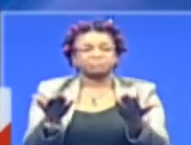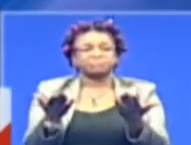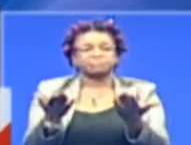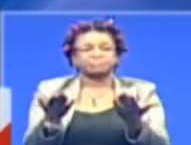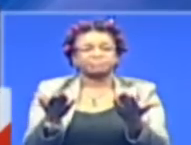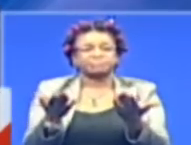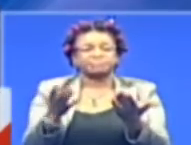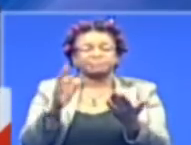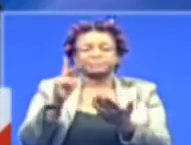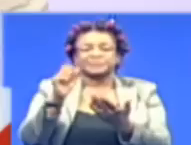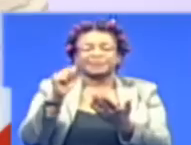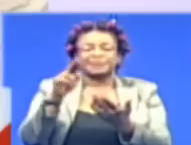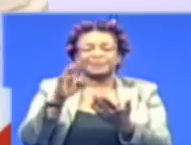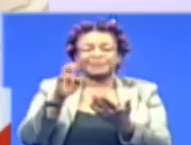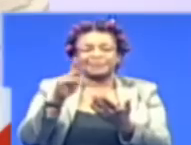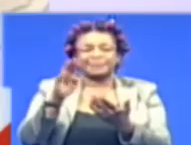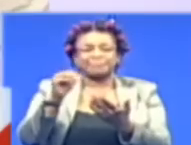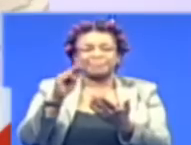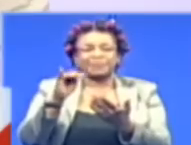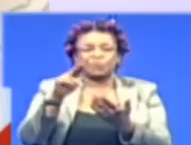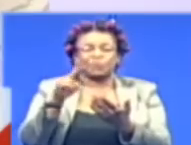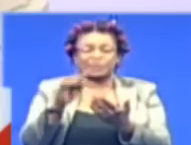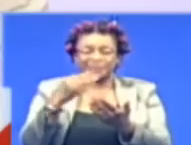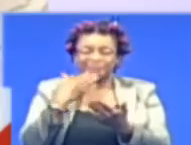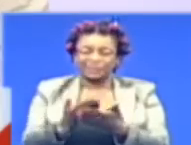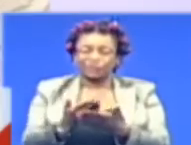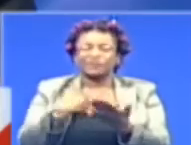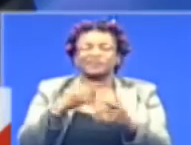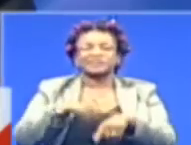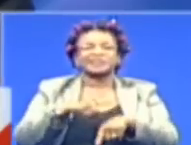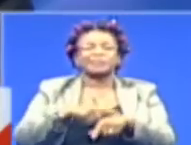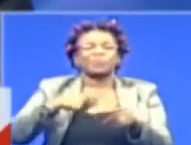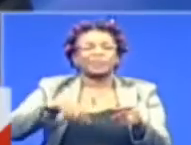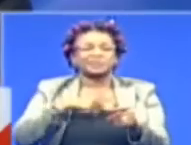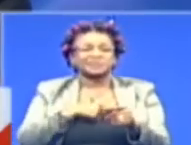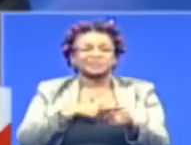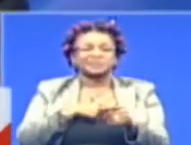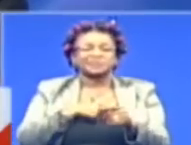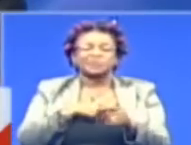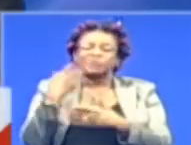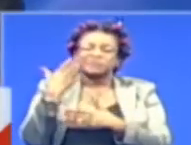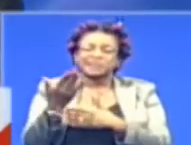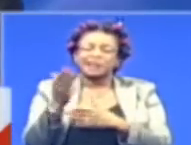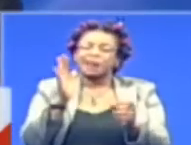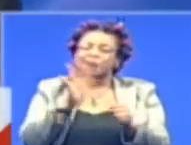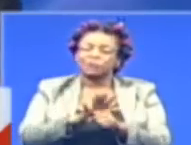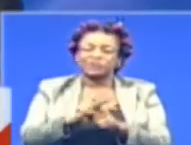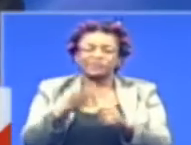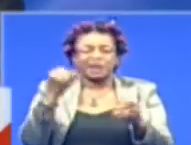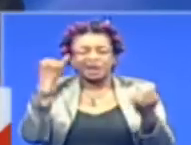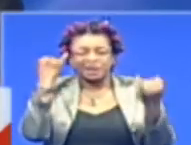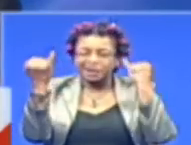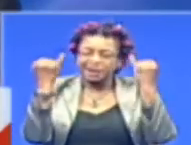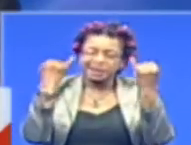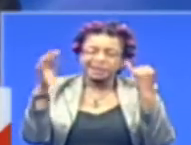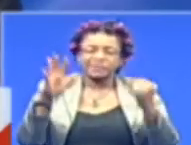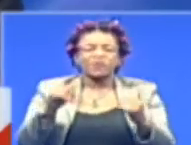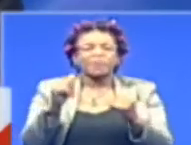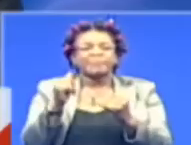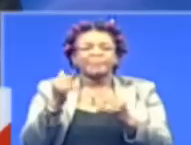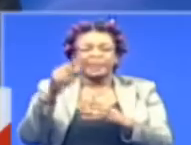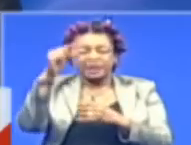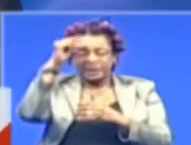Kareke Mbiuki. Thanks for making time for us, sir. Thank you. And we've seen a lot of initiatives from the government lately. You've banned logging. Now we are